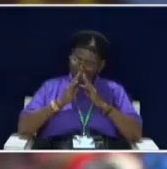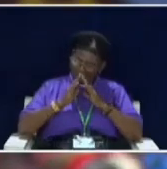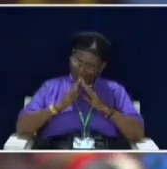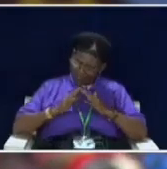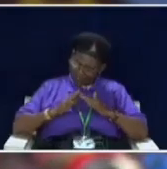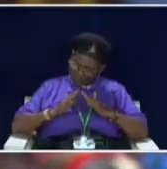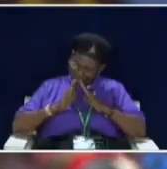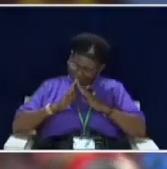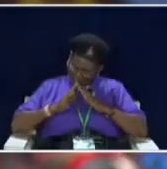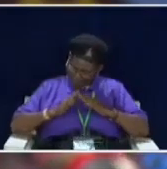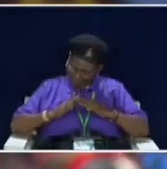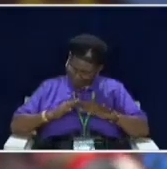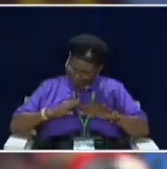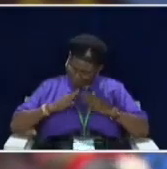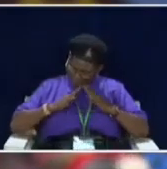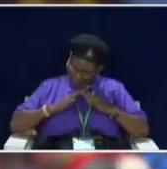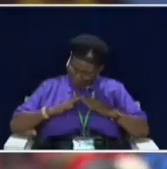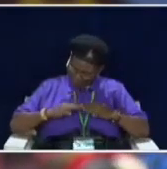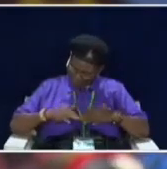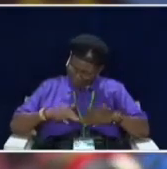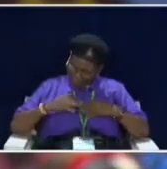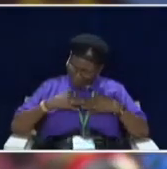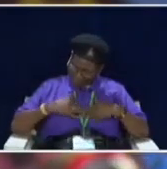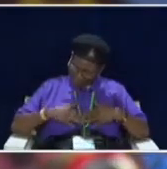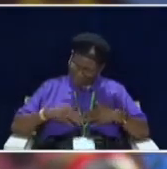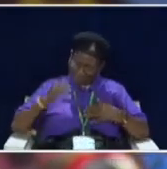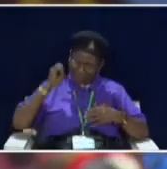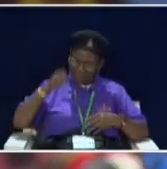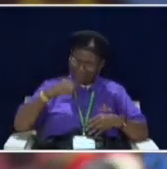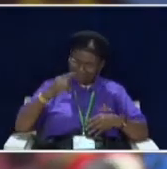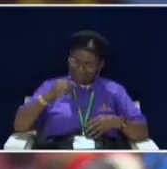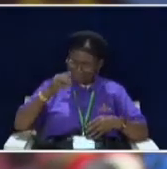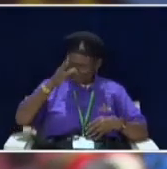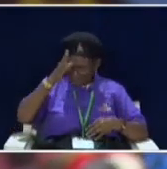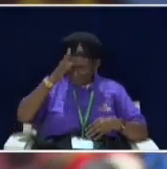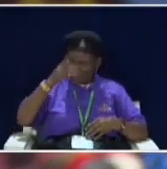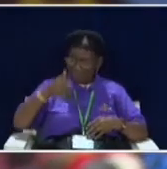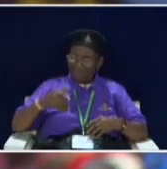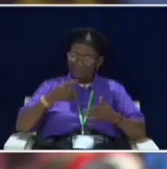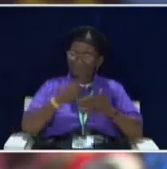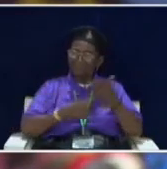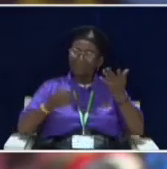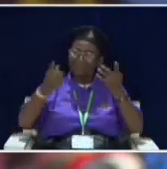ntemi. He said, "Daddy, what happened?" Daddy, ki lo sele?